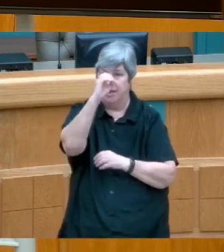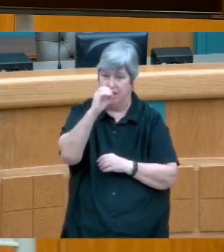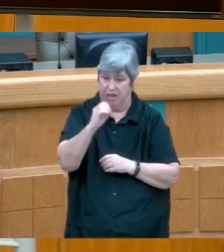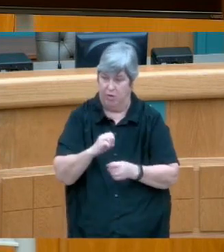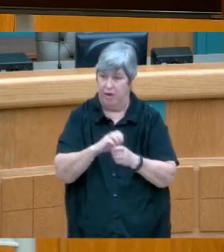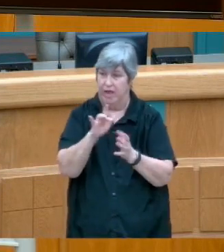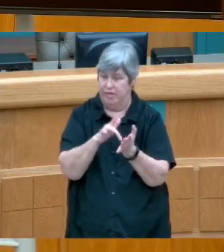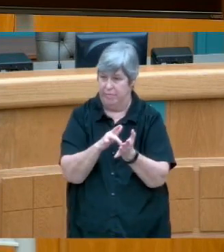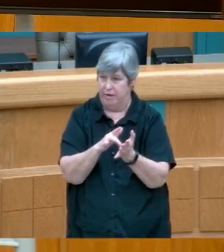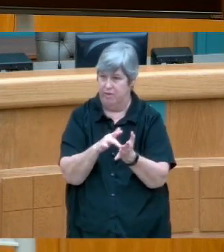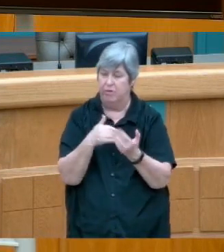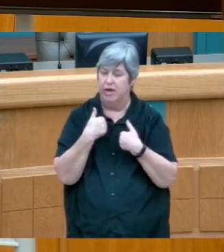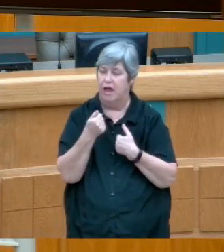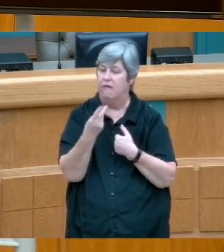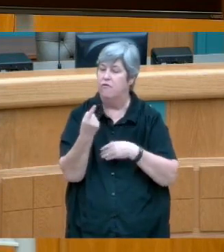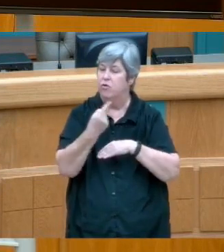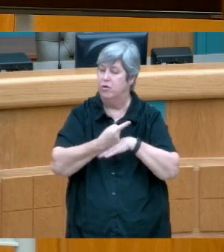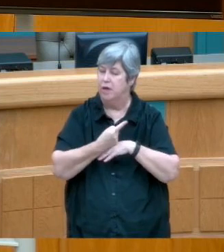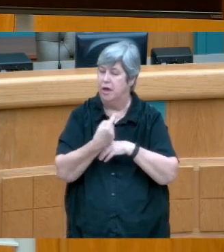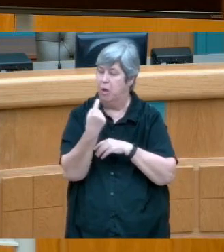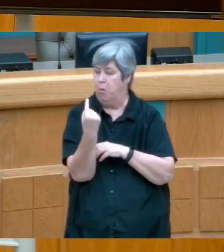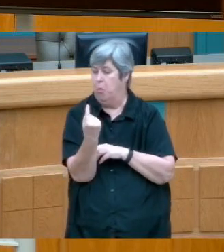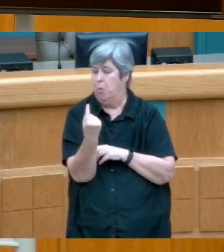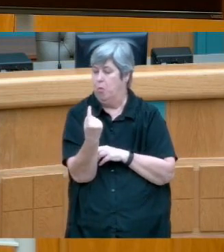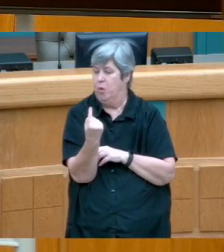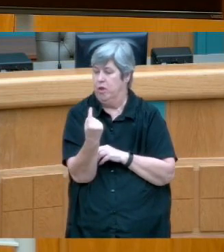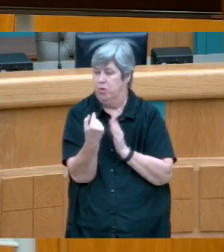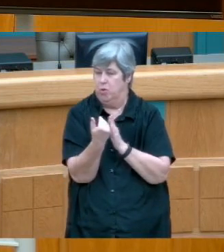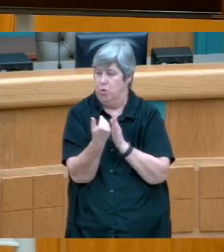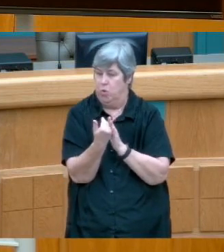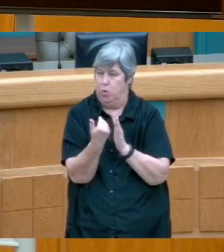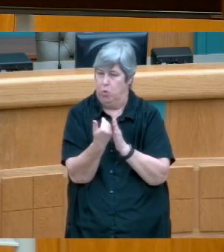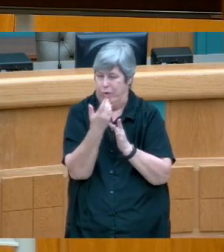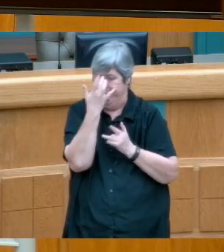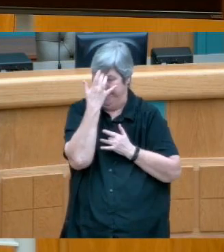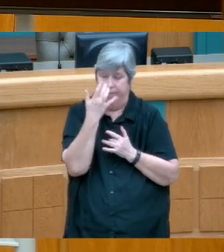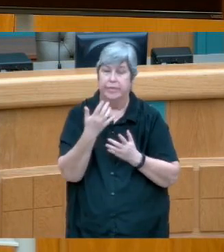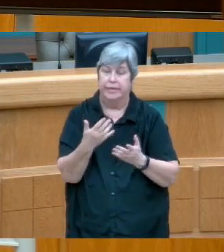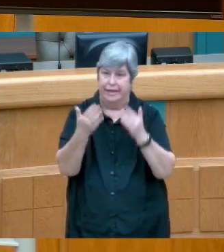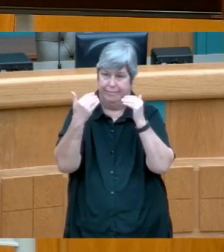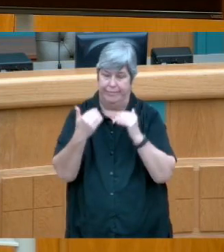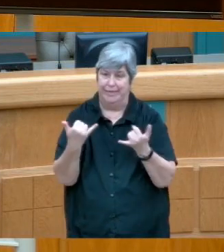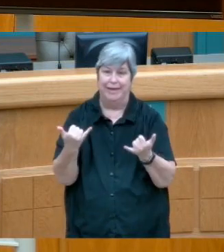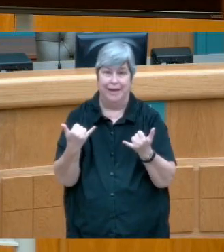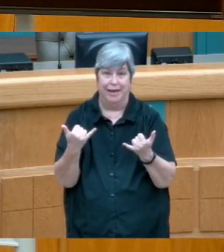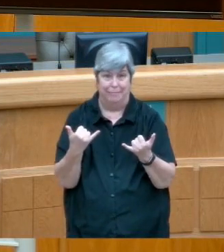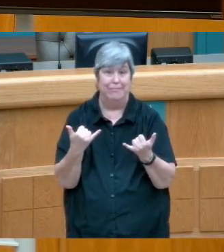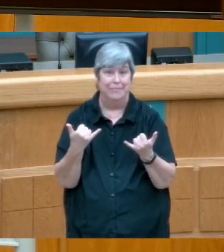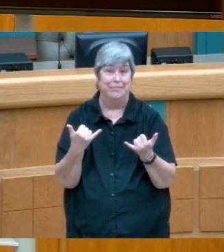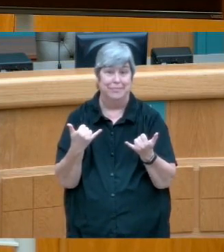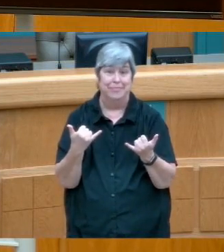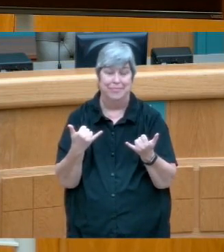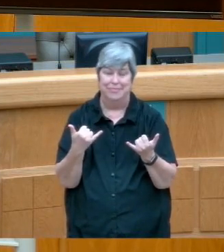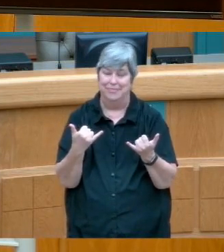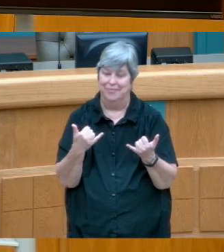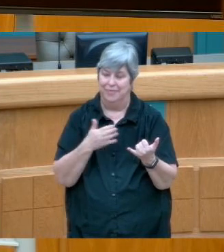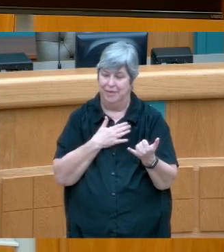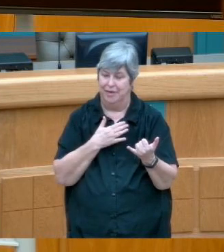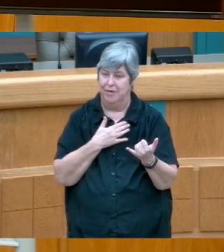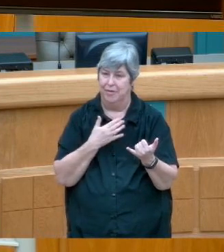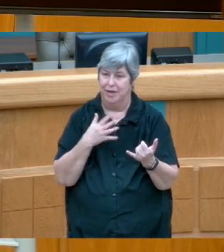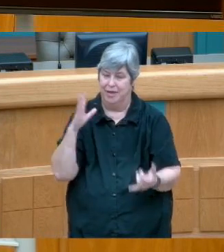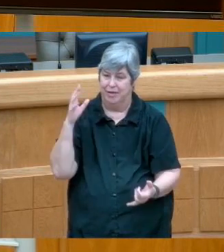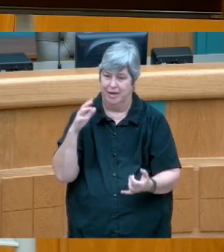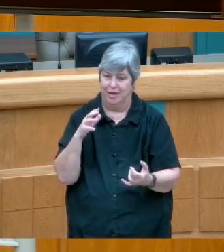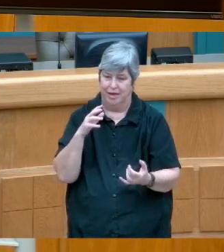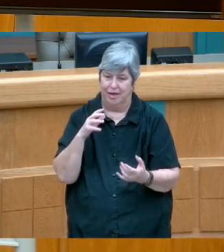middle. We have a couple of days where we've had 1 case. And so today is one of those days where our count